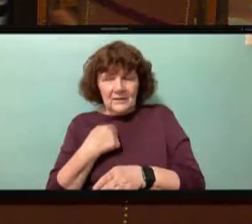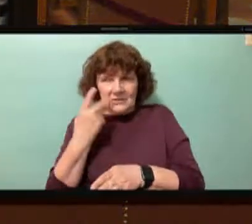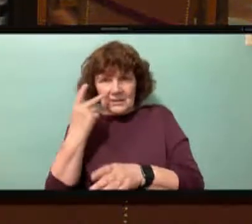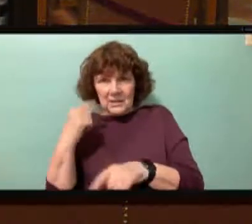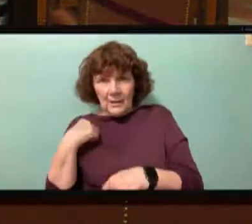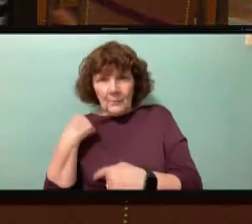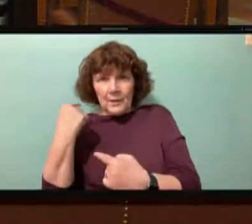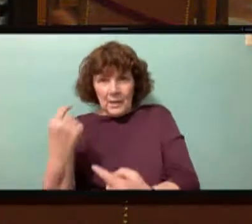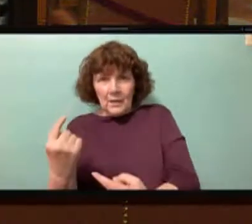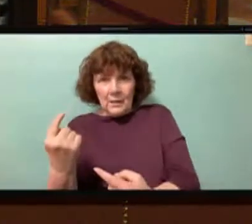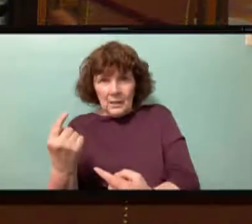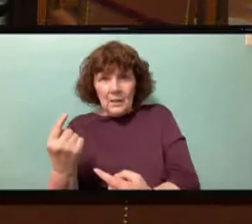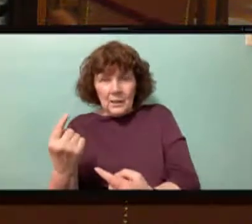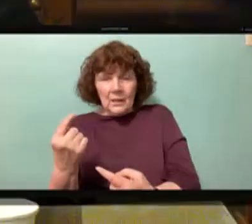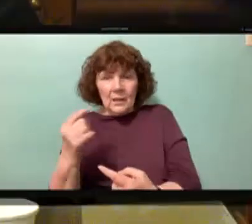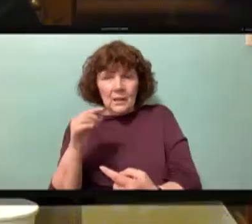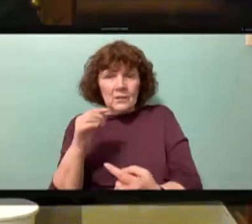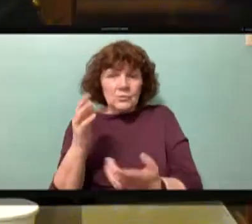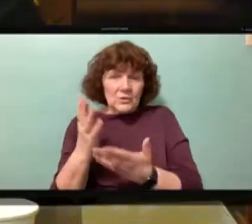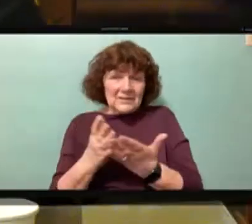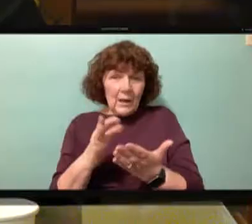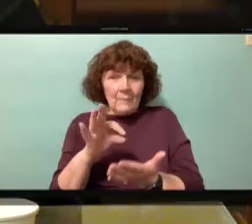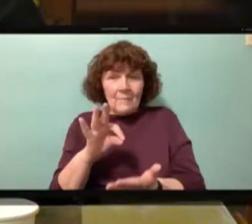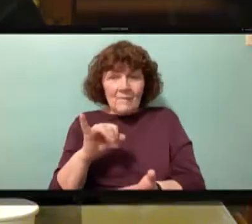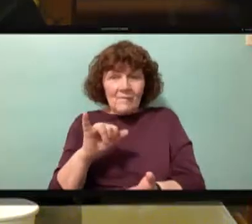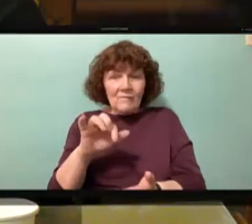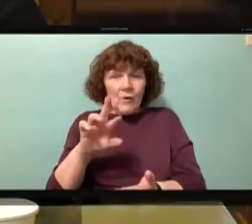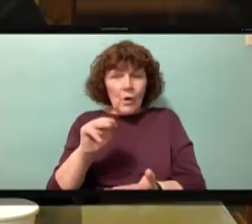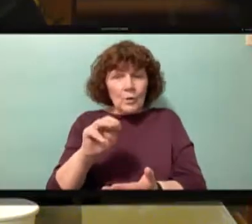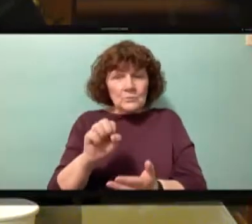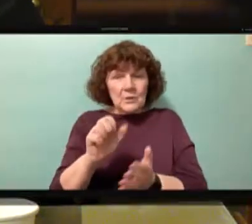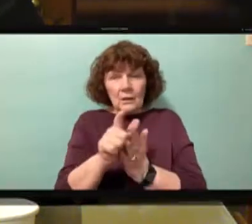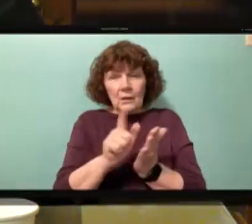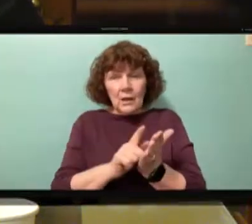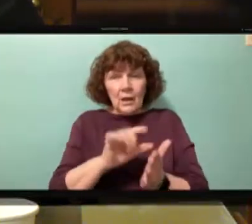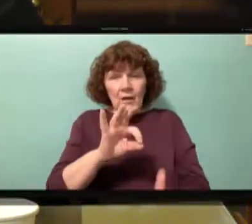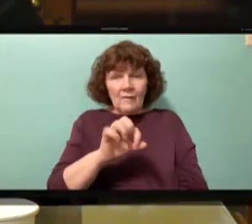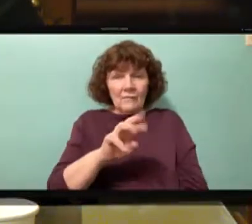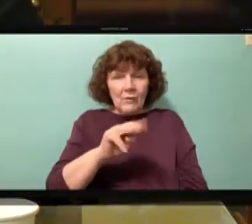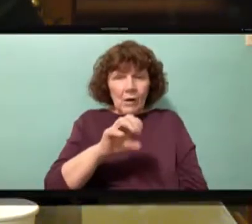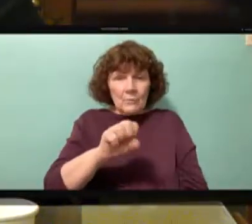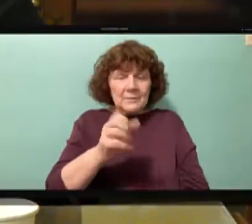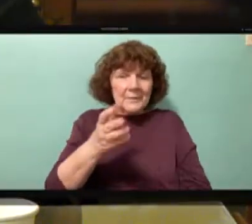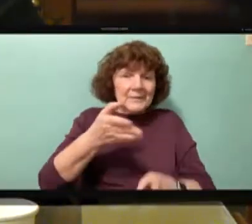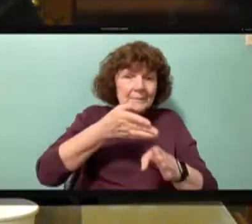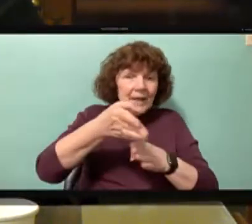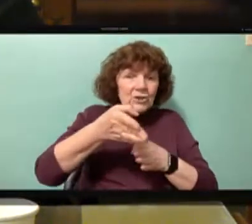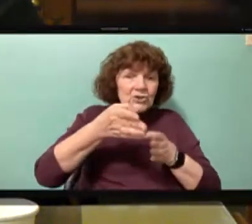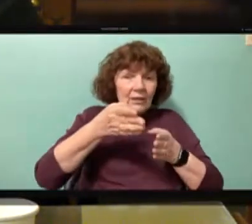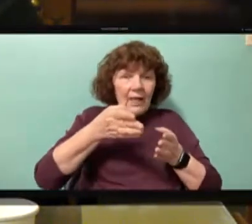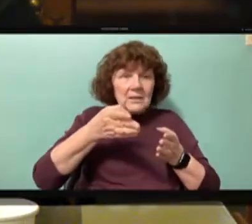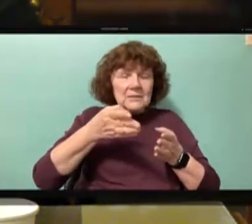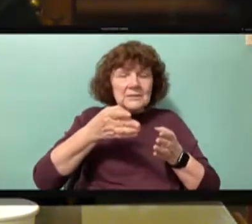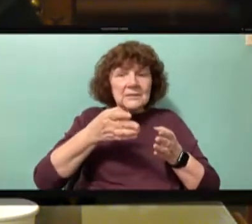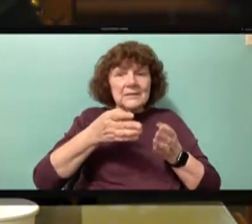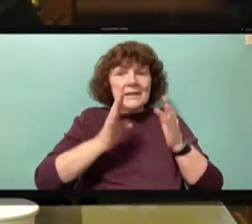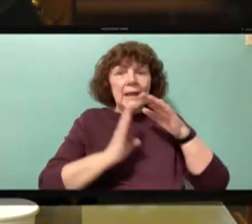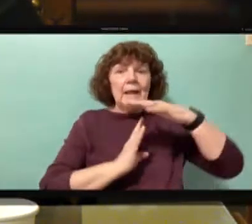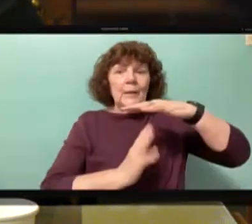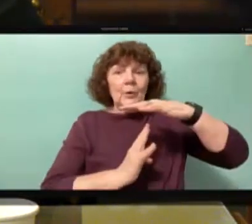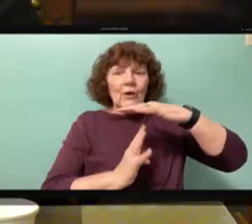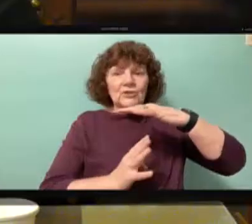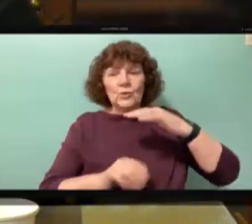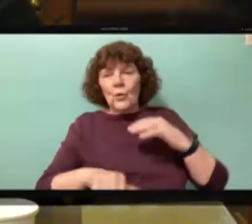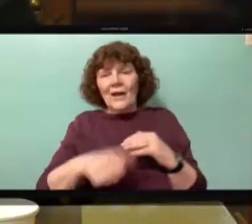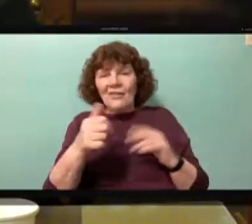know, firms that specialize in maybe immigration and that specialize in, you know, different issues that come across them that